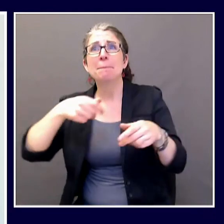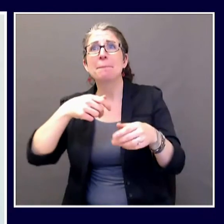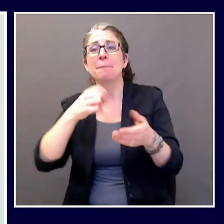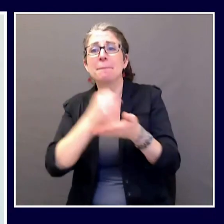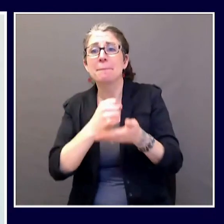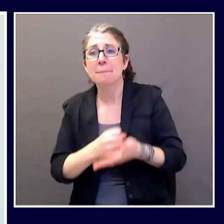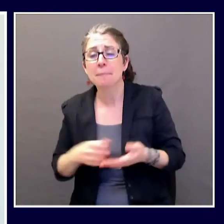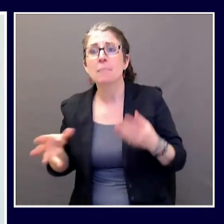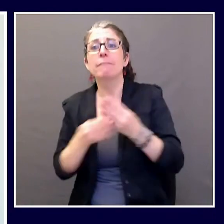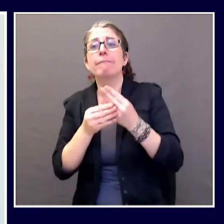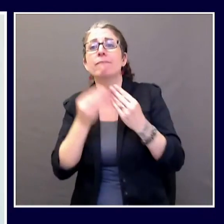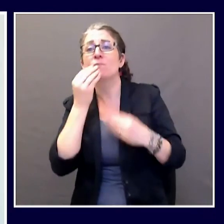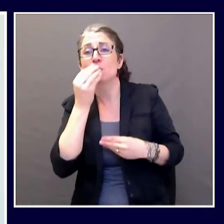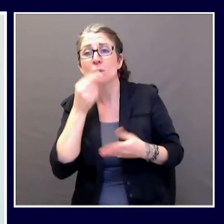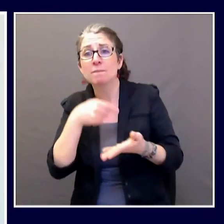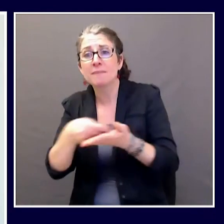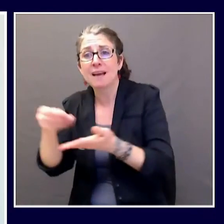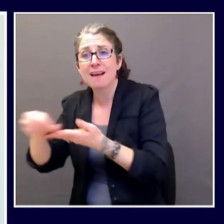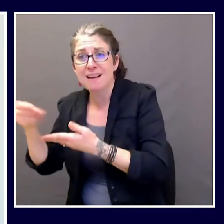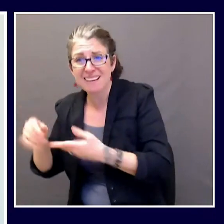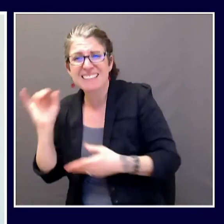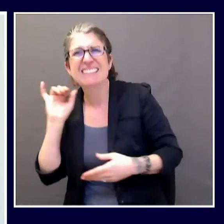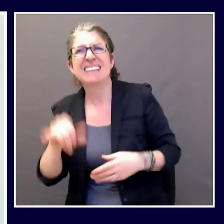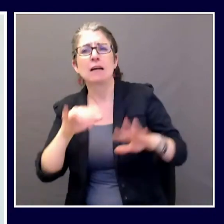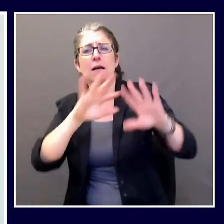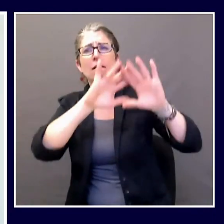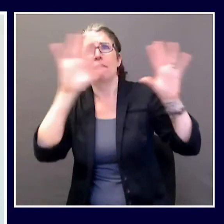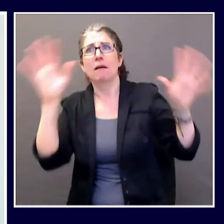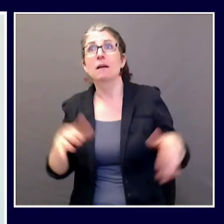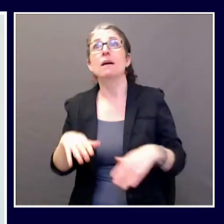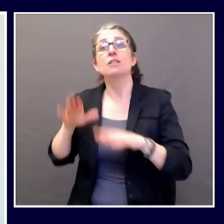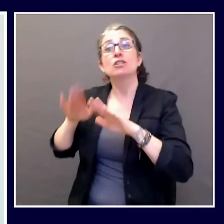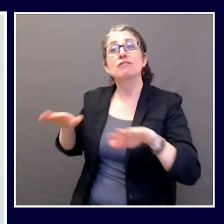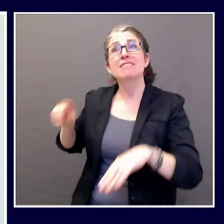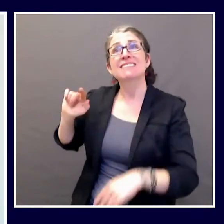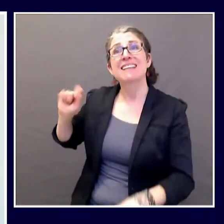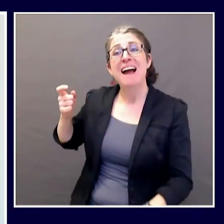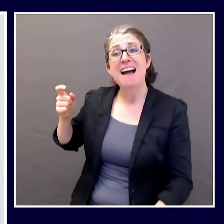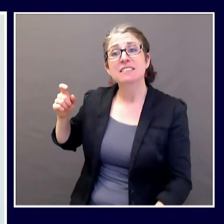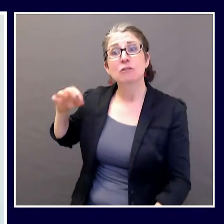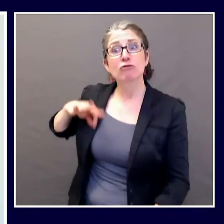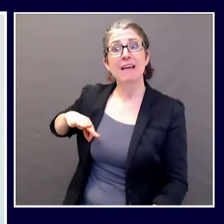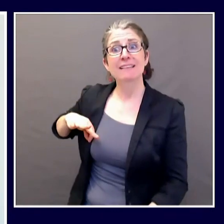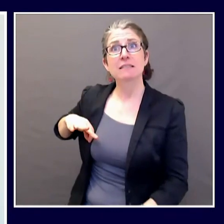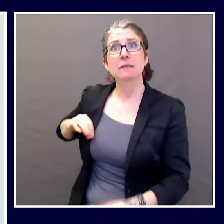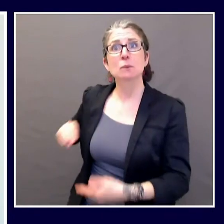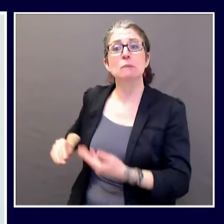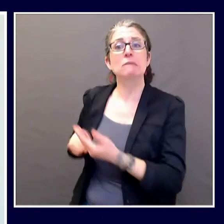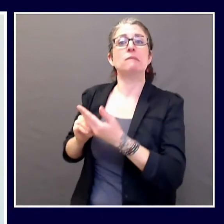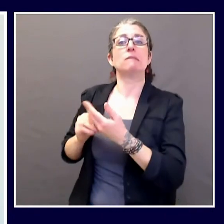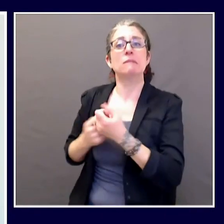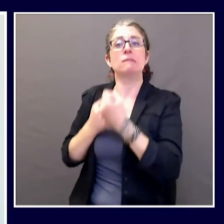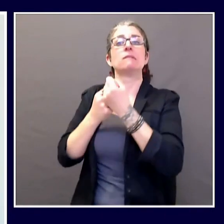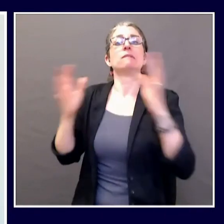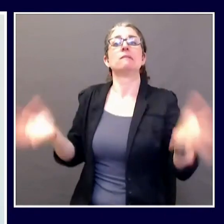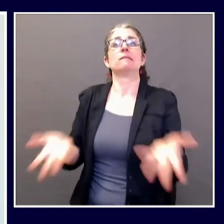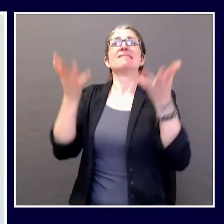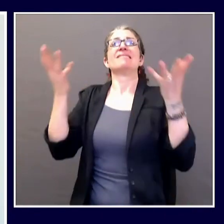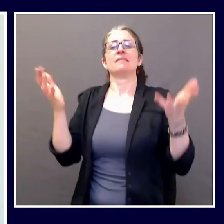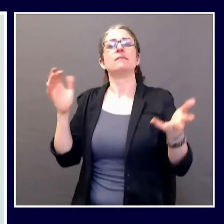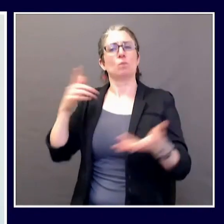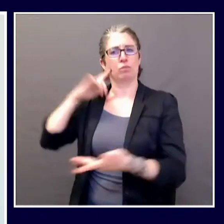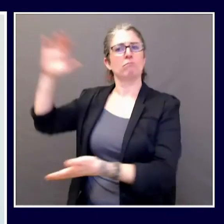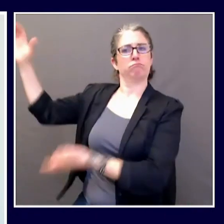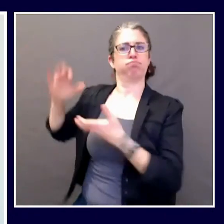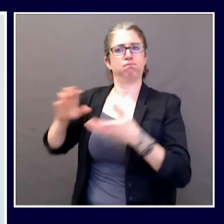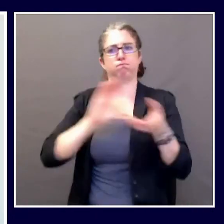unemployment, the child tax credits, and other critical provisions of this bill. We are hoping, I think the president might be signing